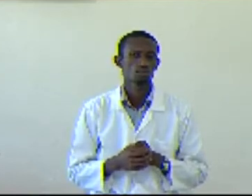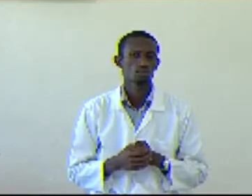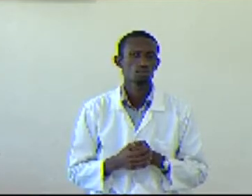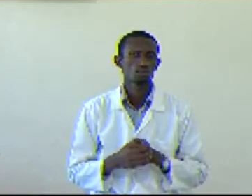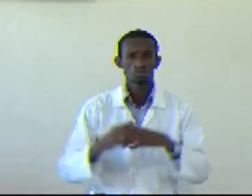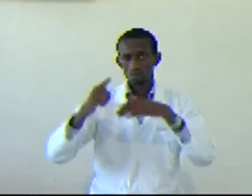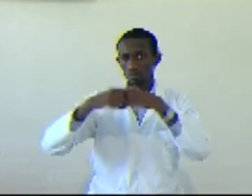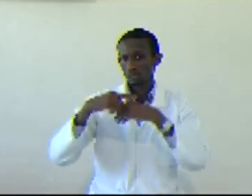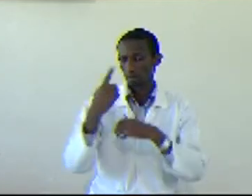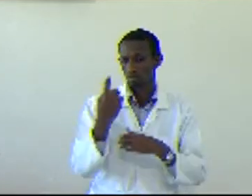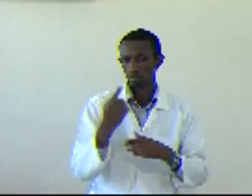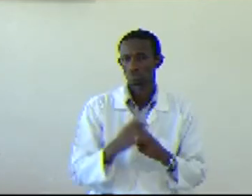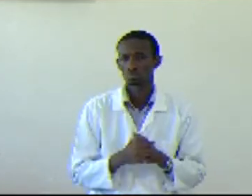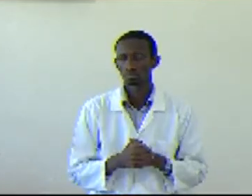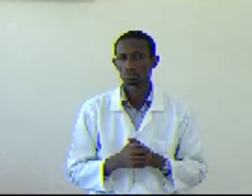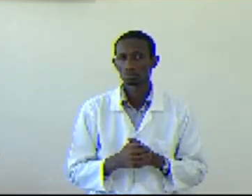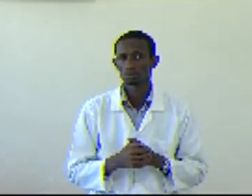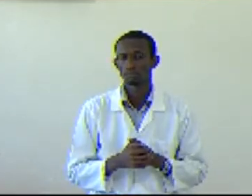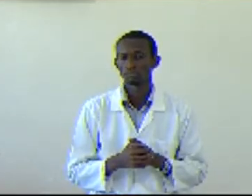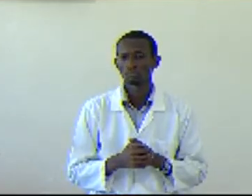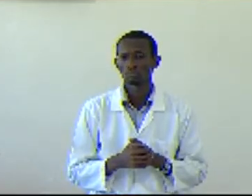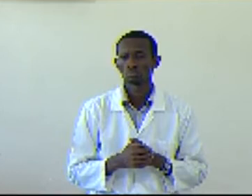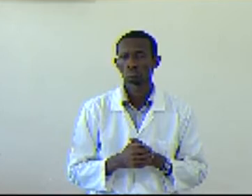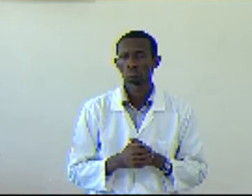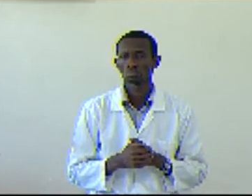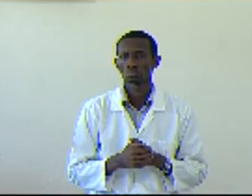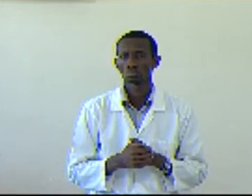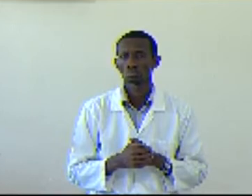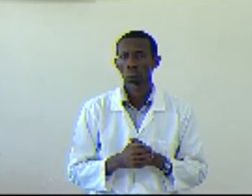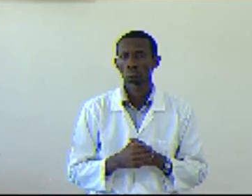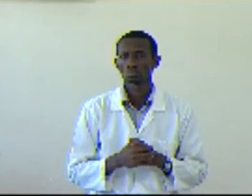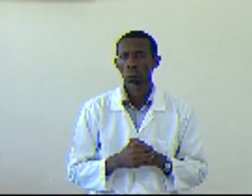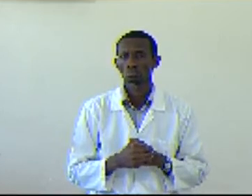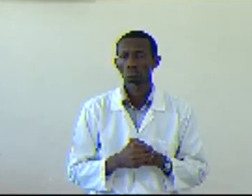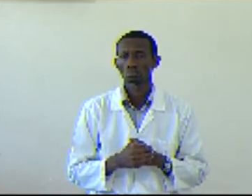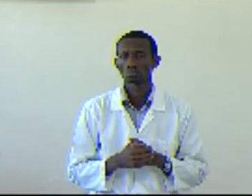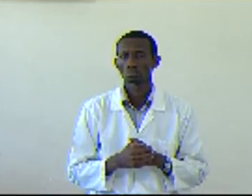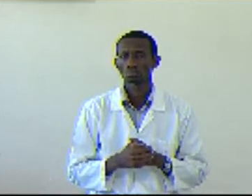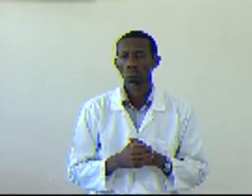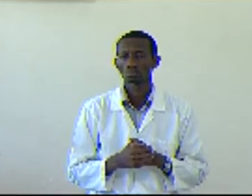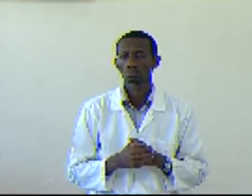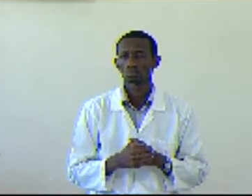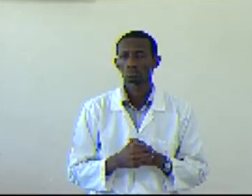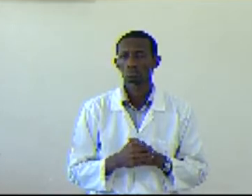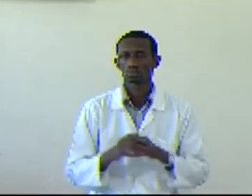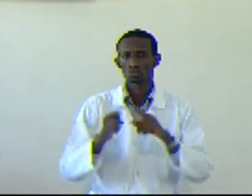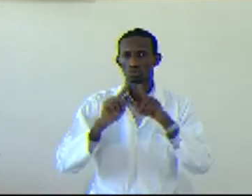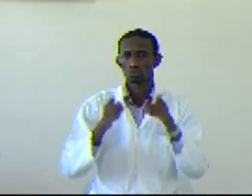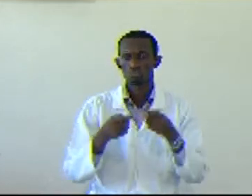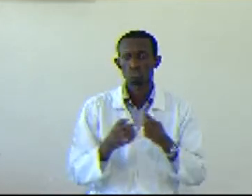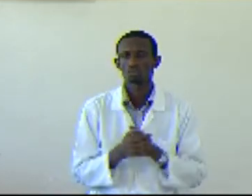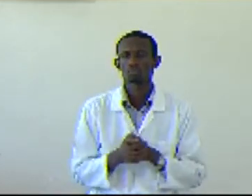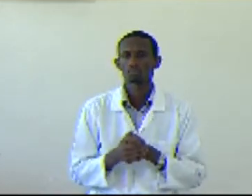minus 1, right? So that is minus 1. And then we close the brackets. So